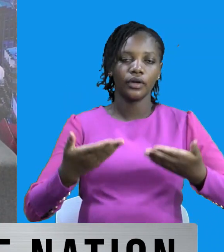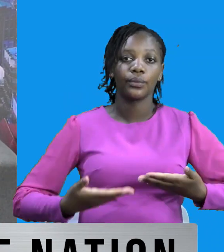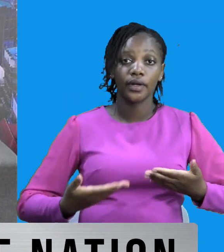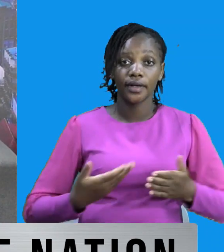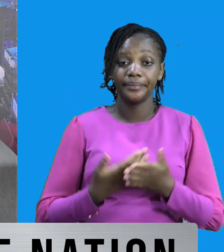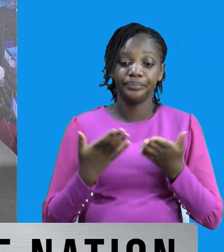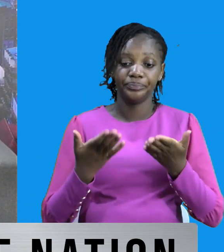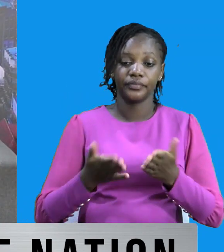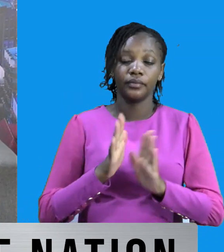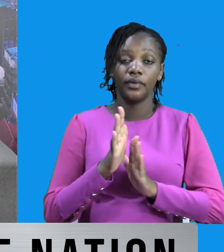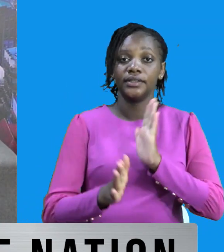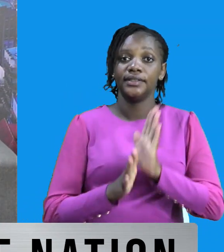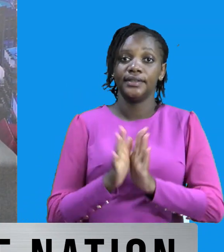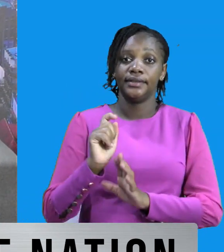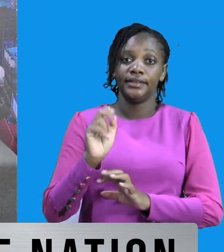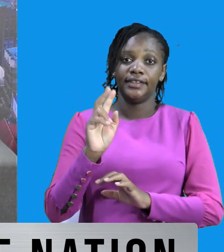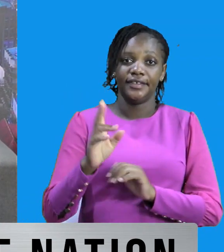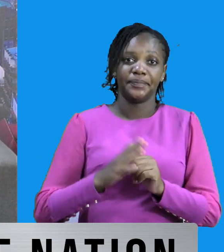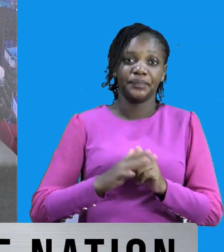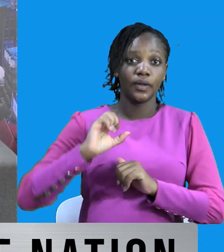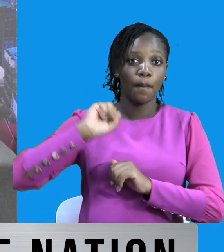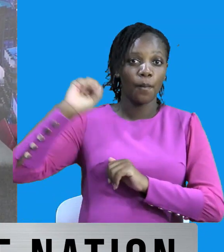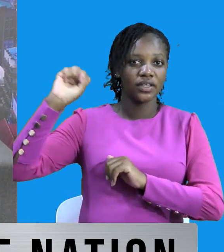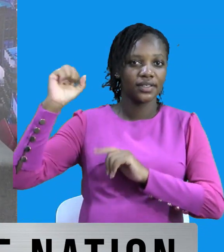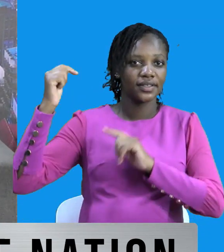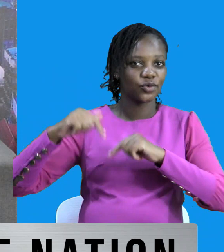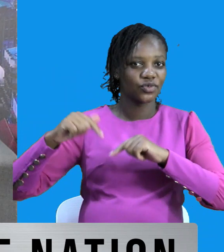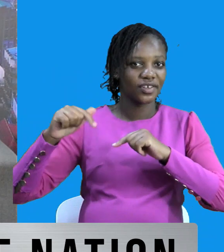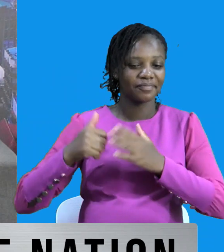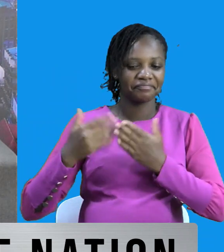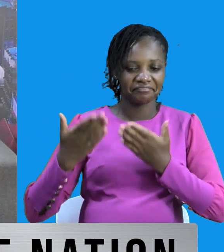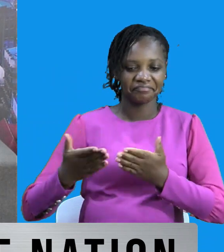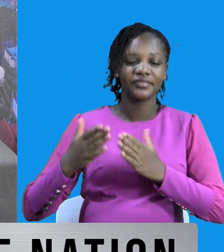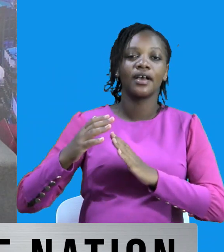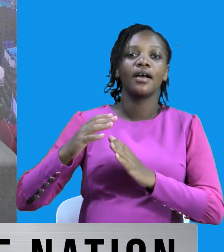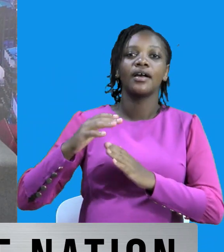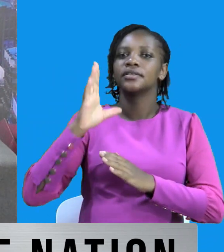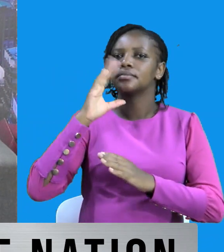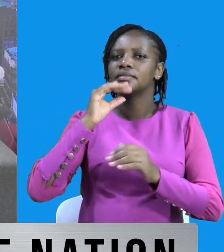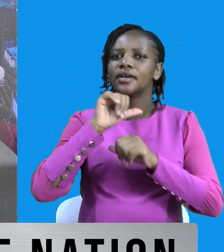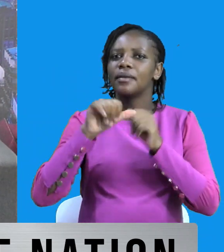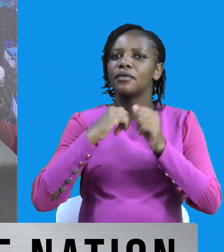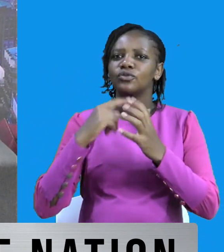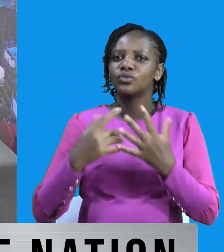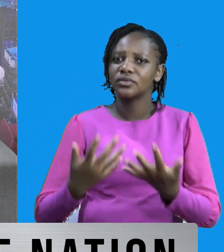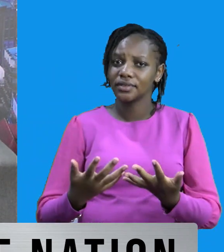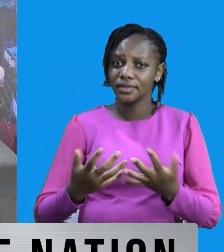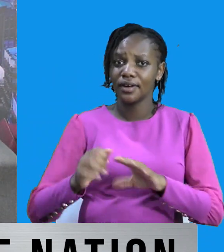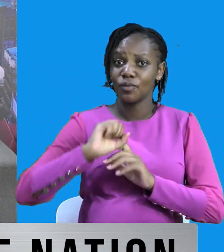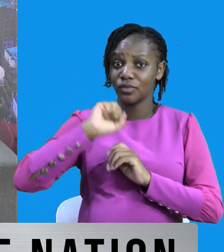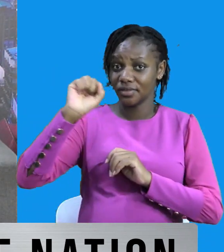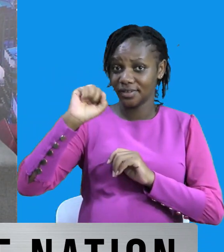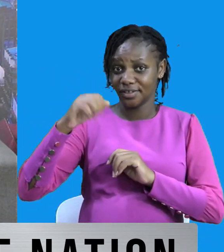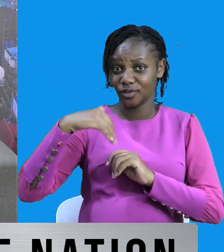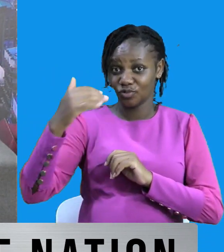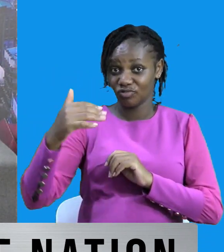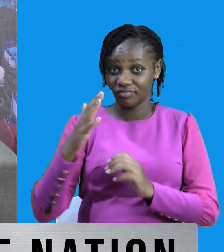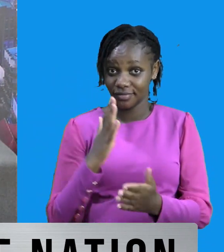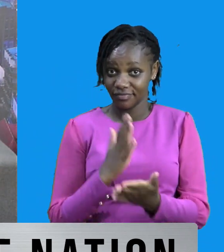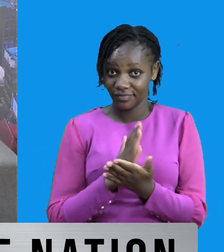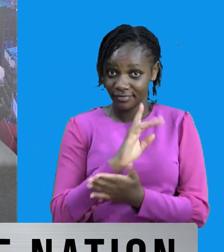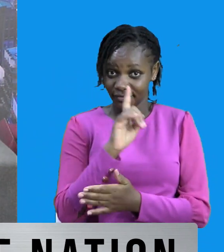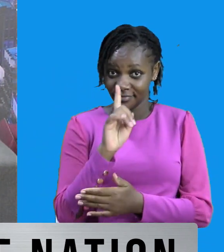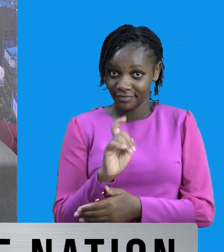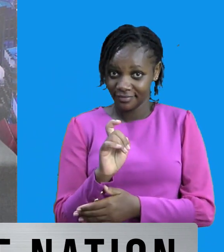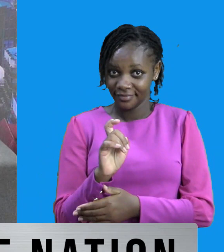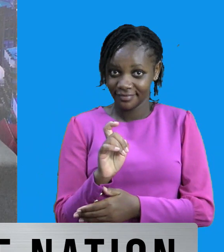Welcome hapa Science TV Politics Today. Hapa tunachapa siasa kama kawa, kama dawa. Sindio? Yes,